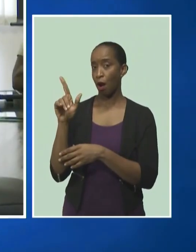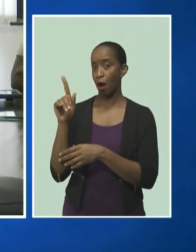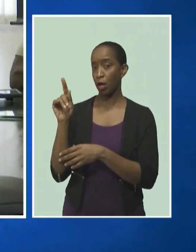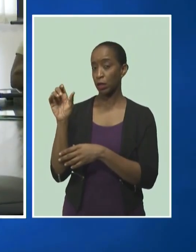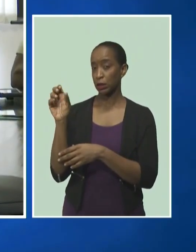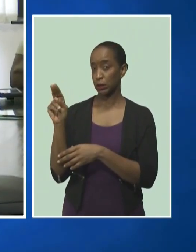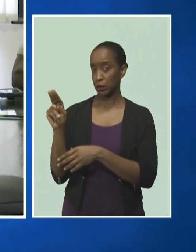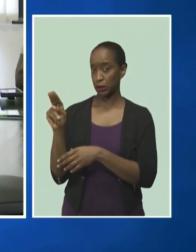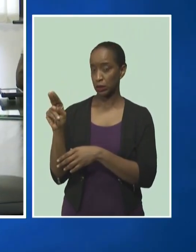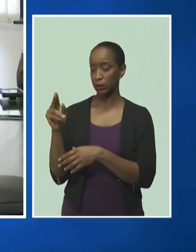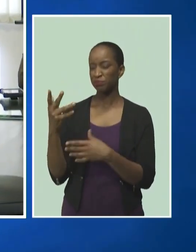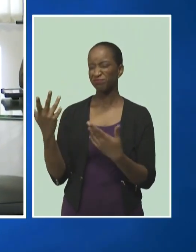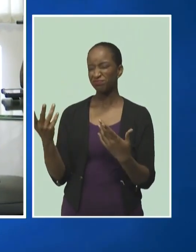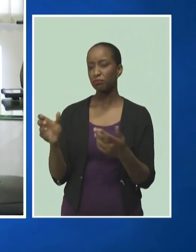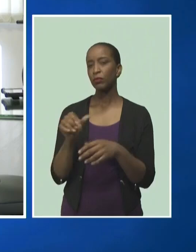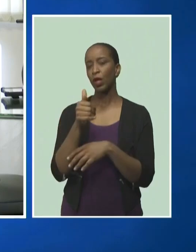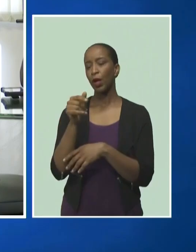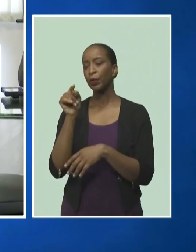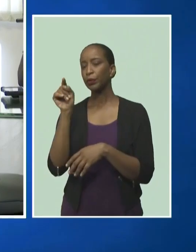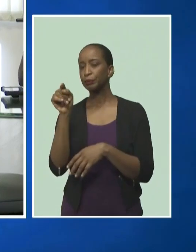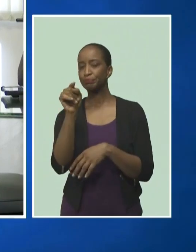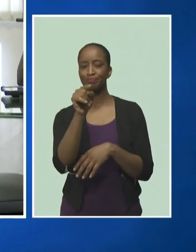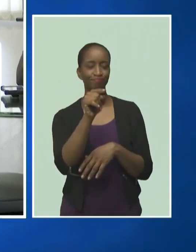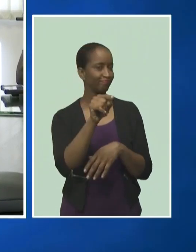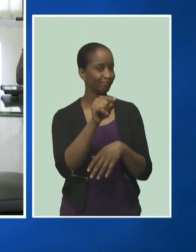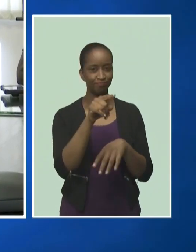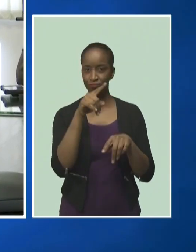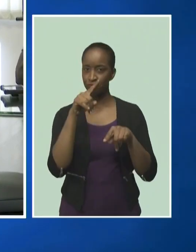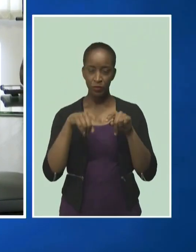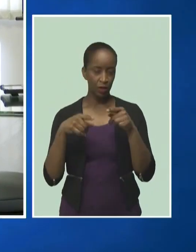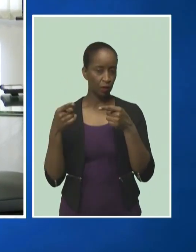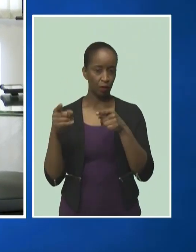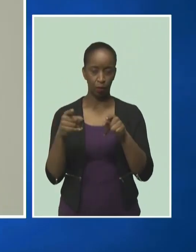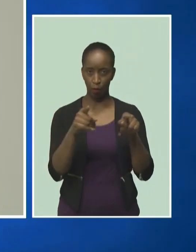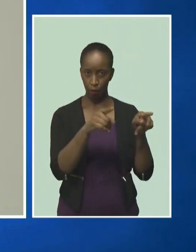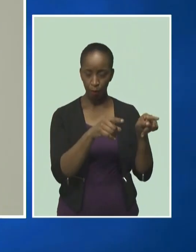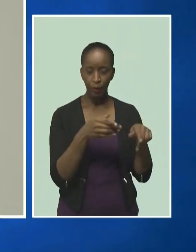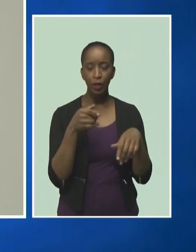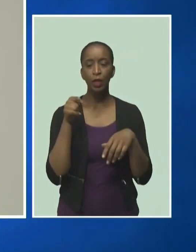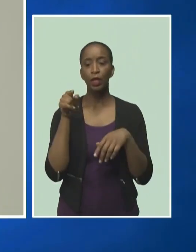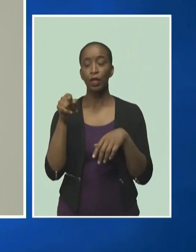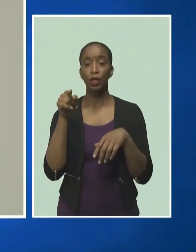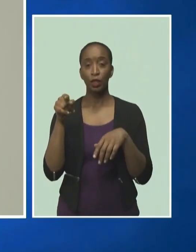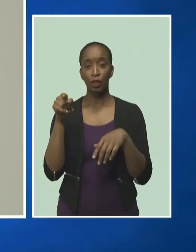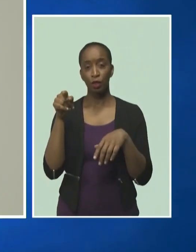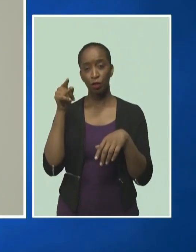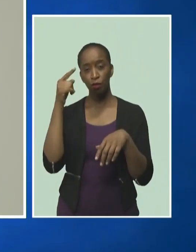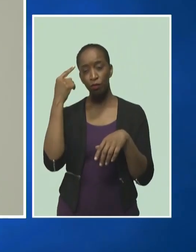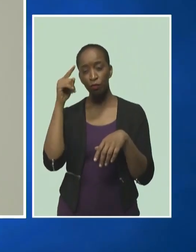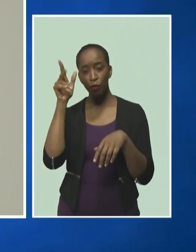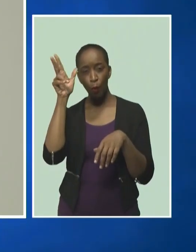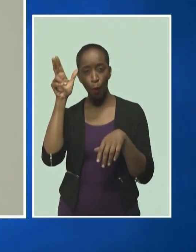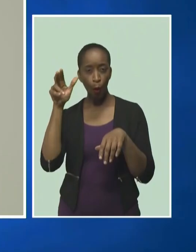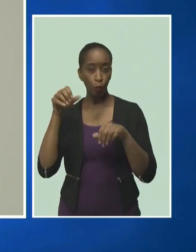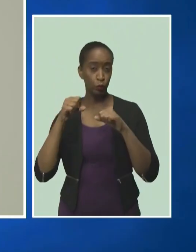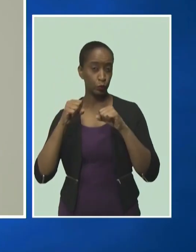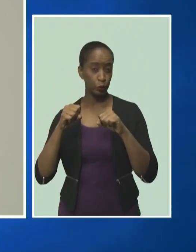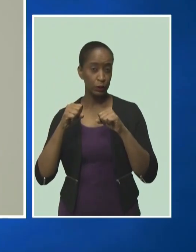sites, including Kensington Oval, the Garrison Savannah, the Police Sports Club at Weymouth, and the Bridgetown Port.